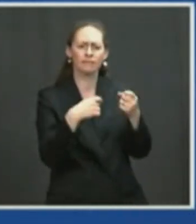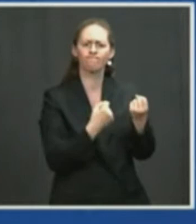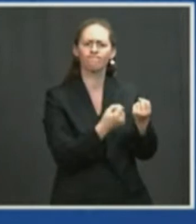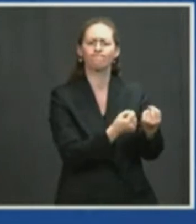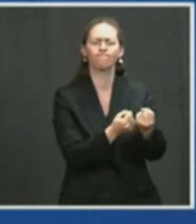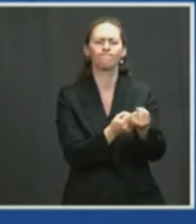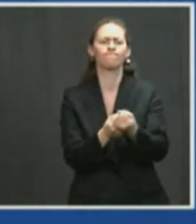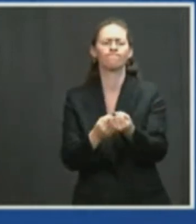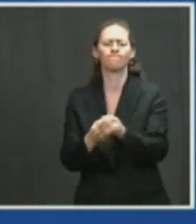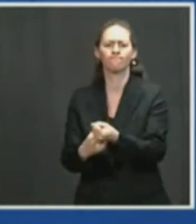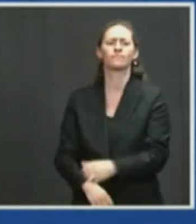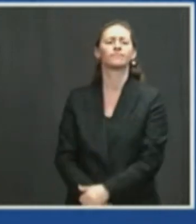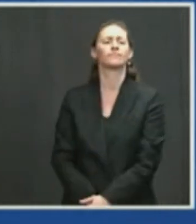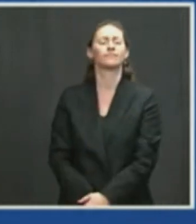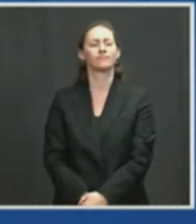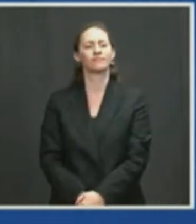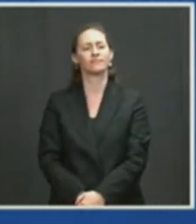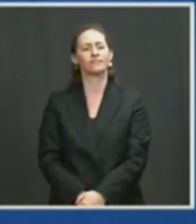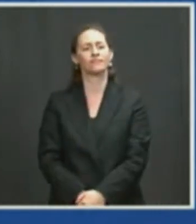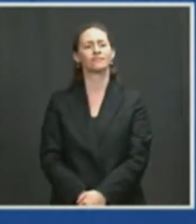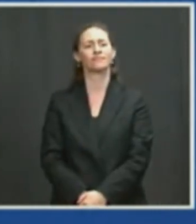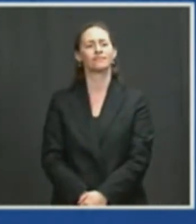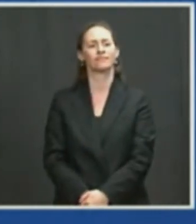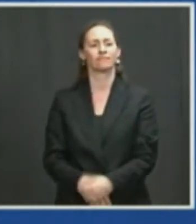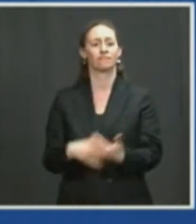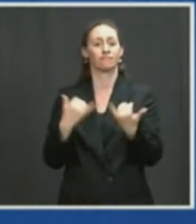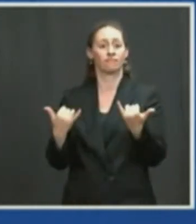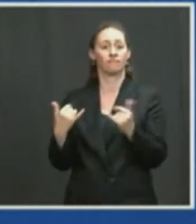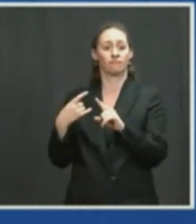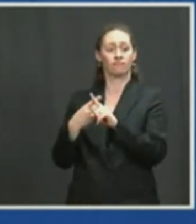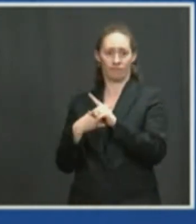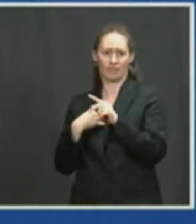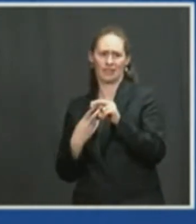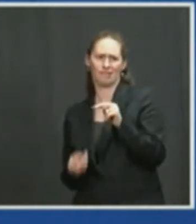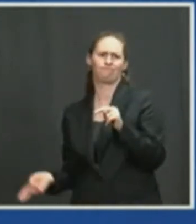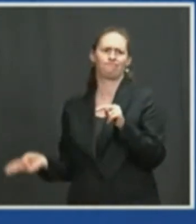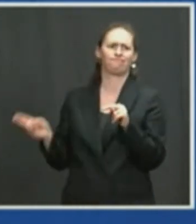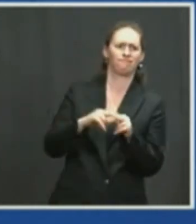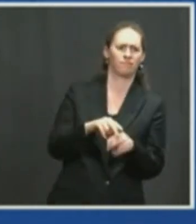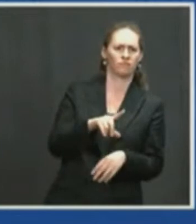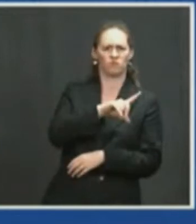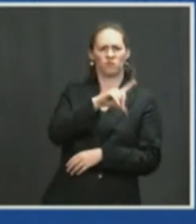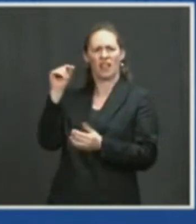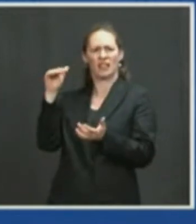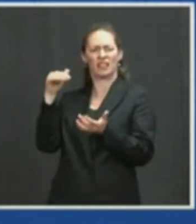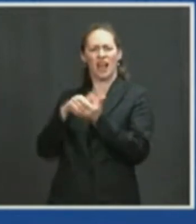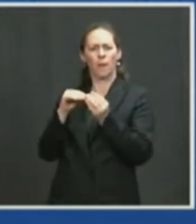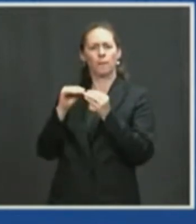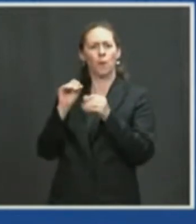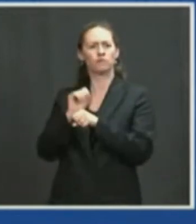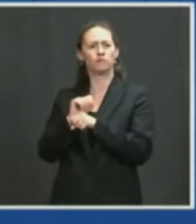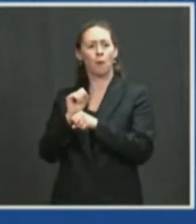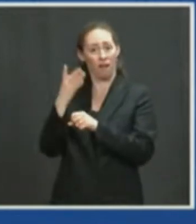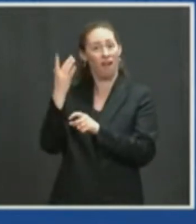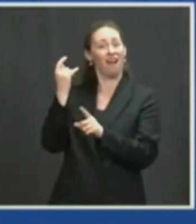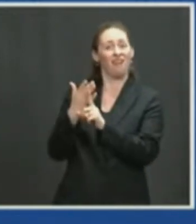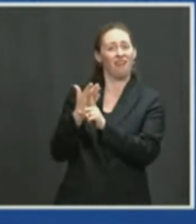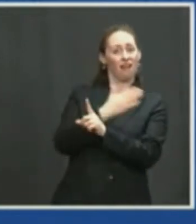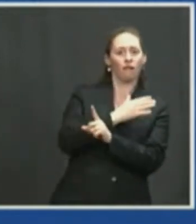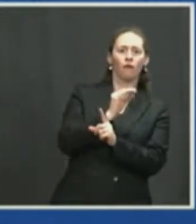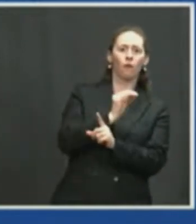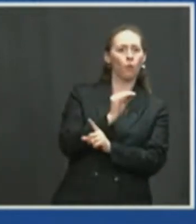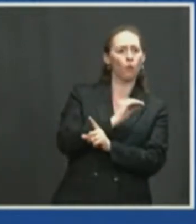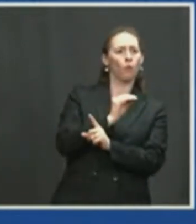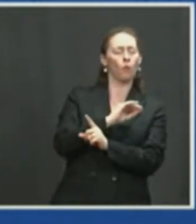nearly 20,000 more child care jobs that weren't there last month, in fact, allowing parents to have access to get